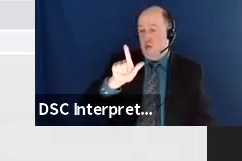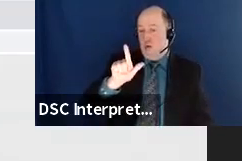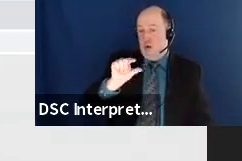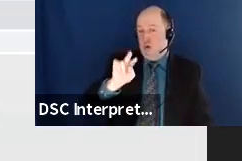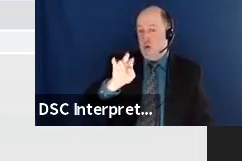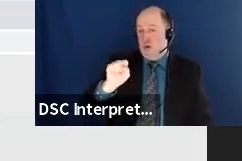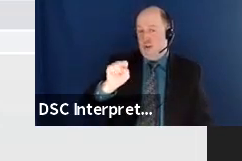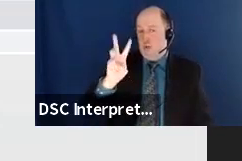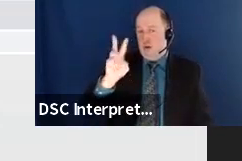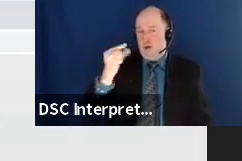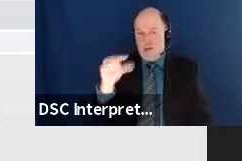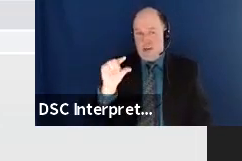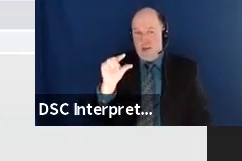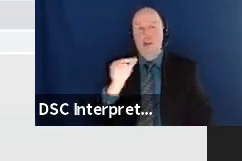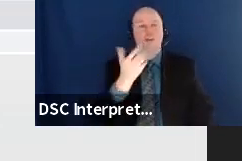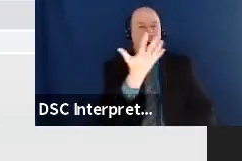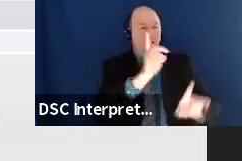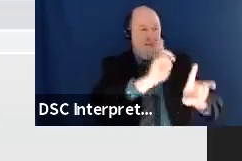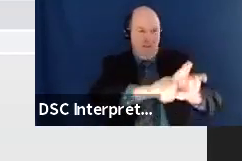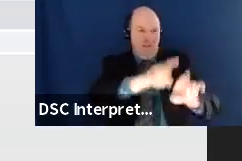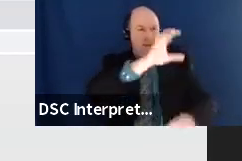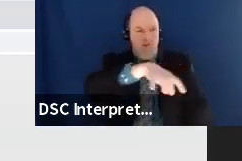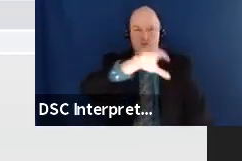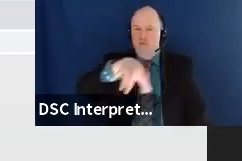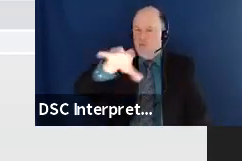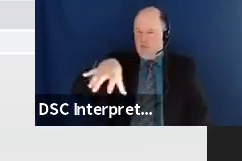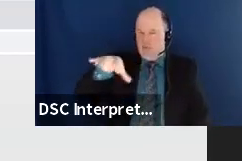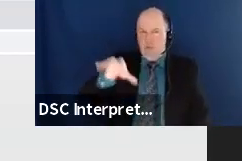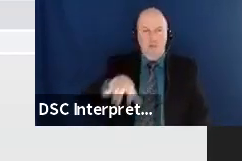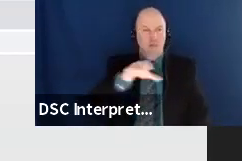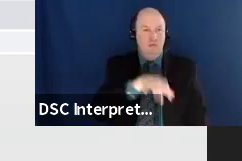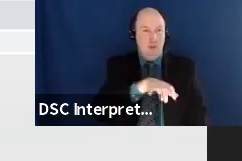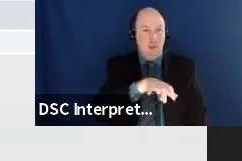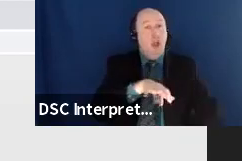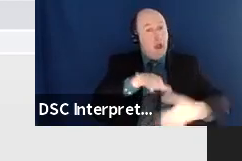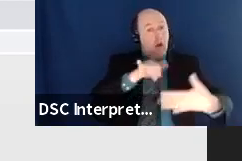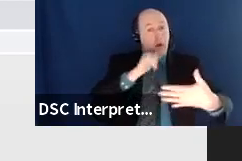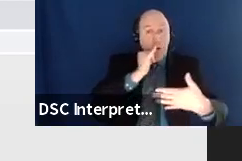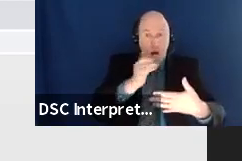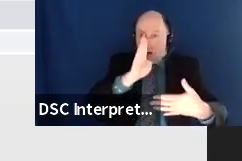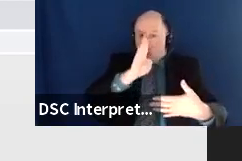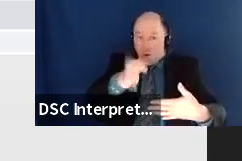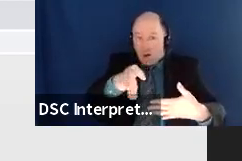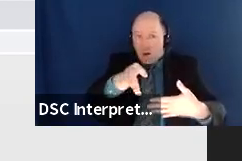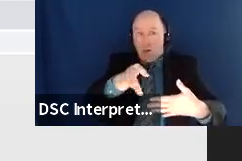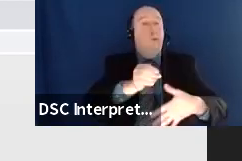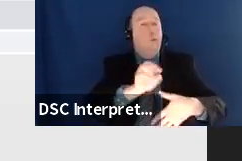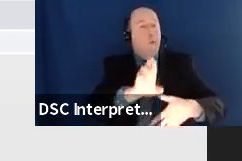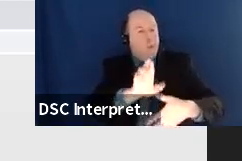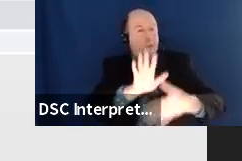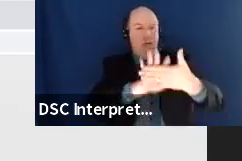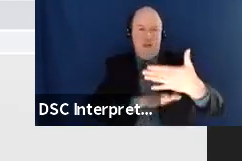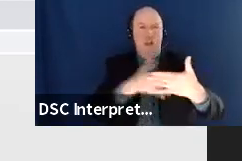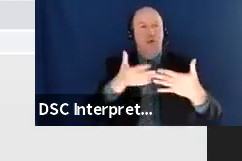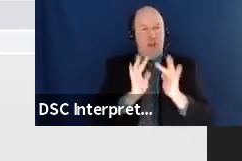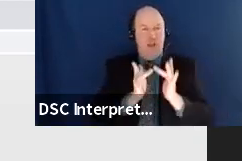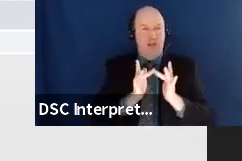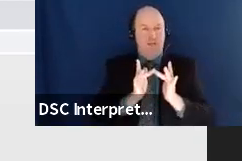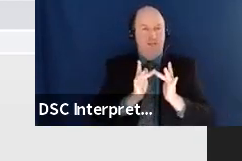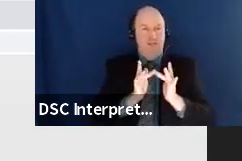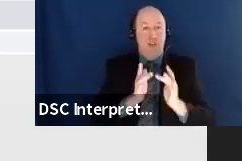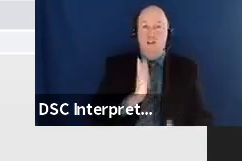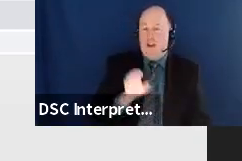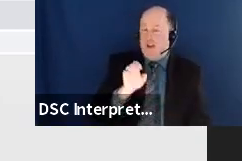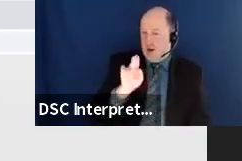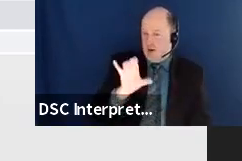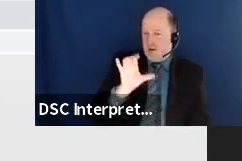with 5 different locations. You can certainly call them directly or schedule online at the link. Eric, I'm going to toss it